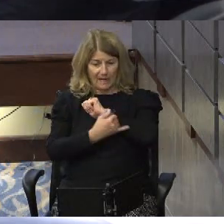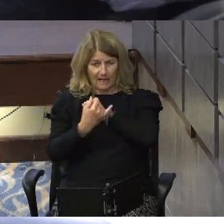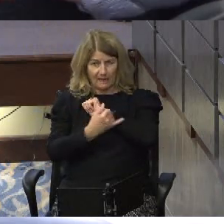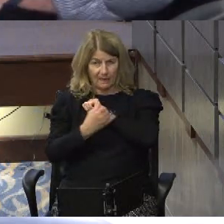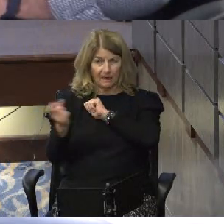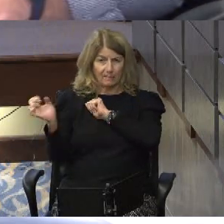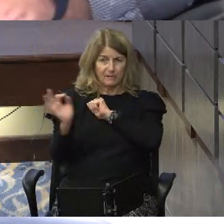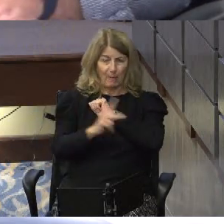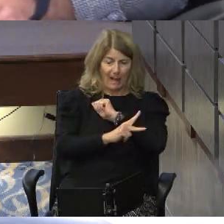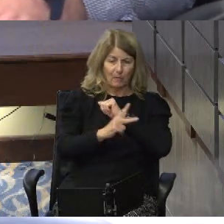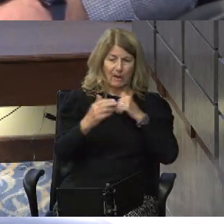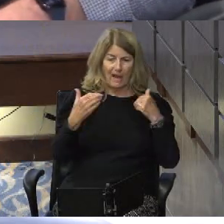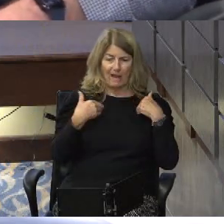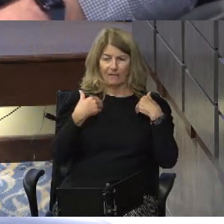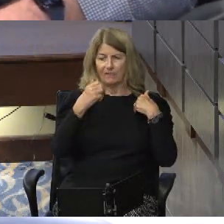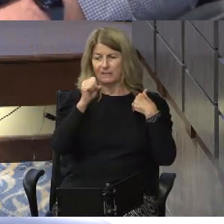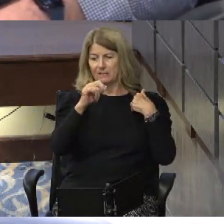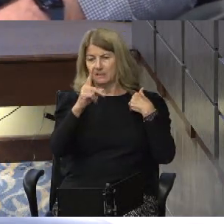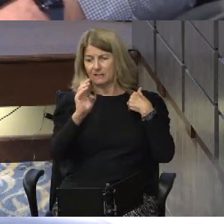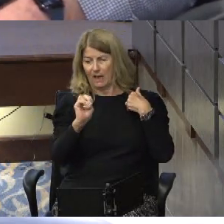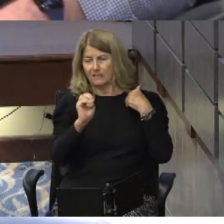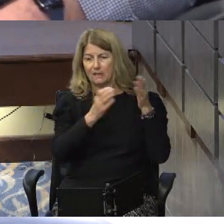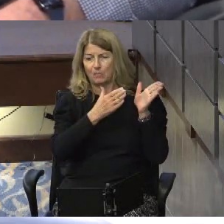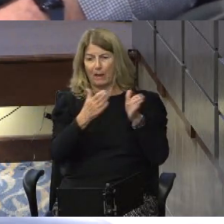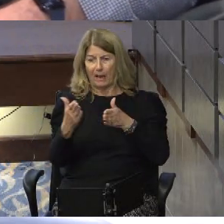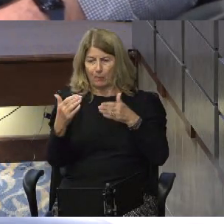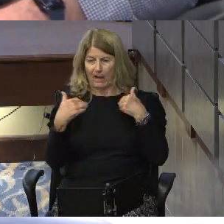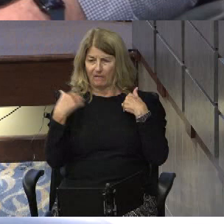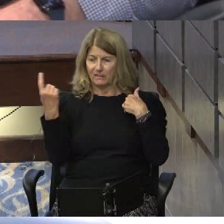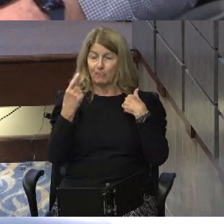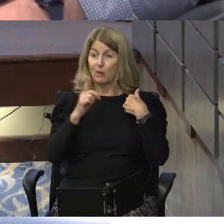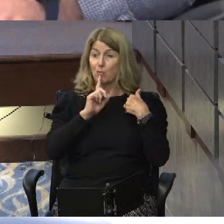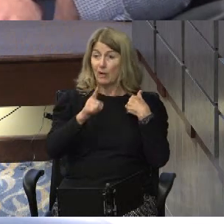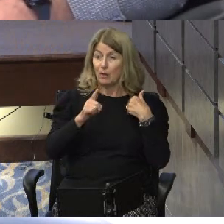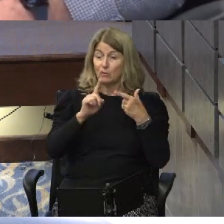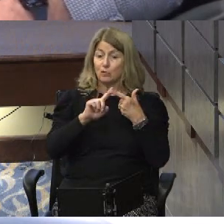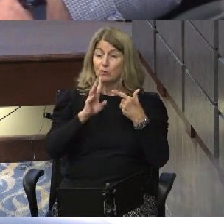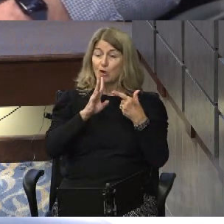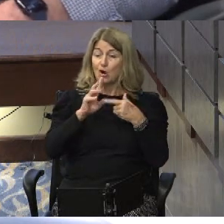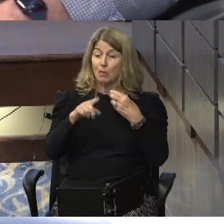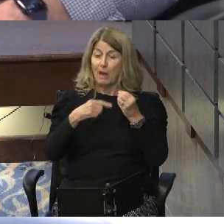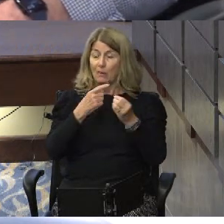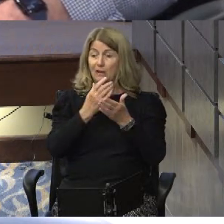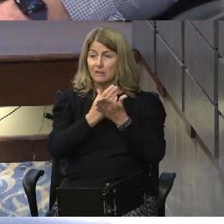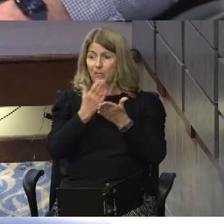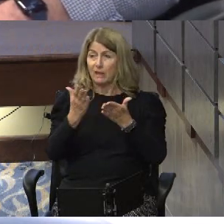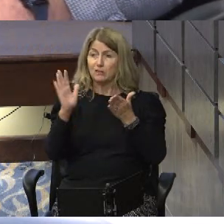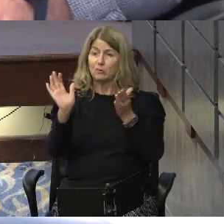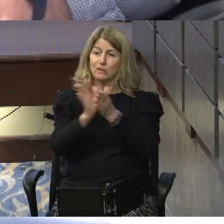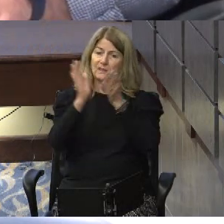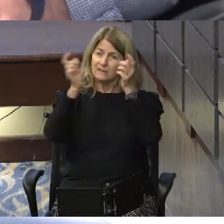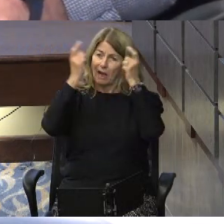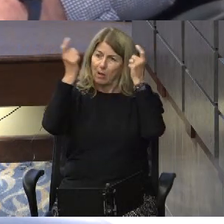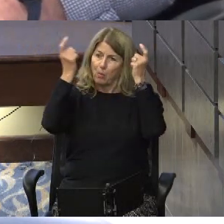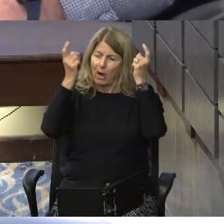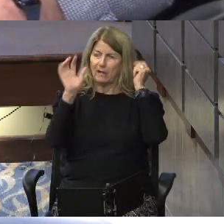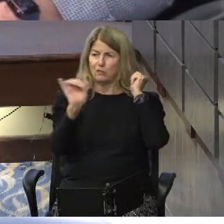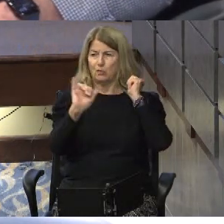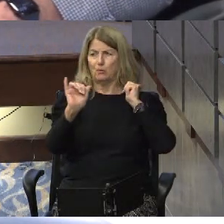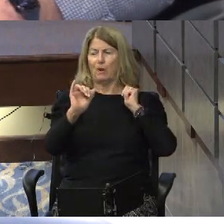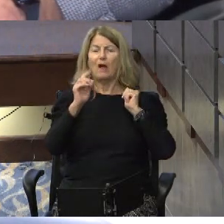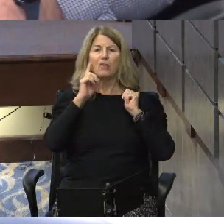plan, then we have something realistic to talk about. And I think some things to celebrate too. I think